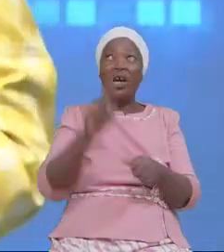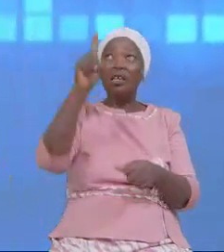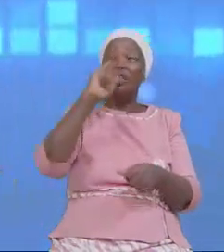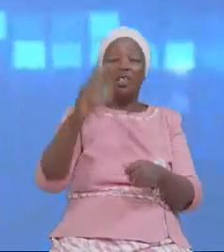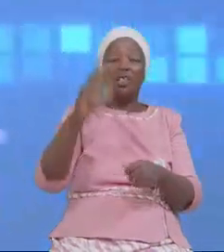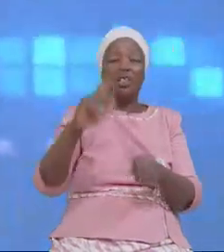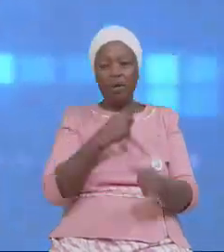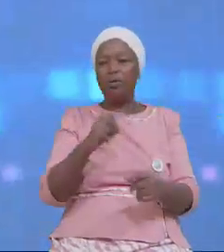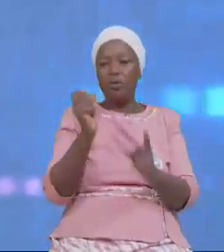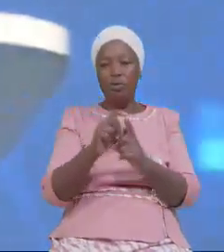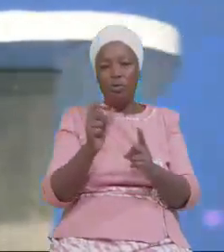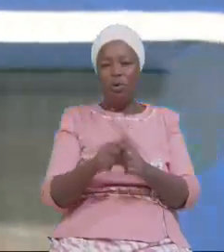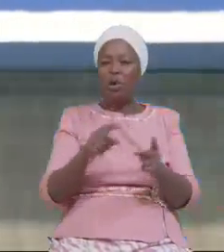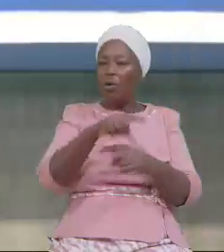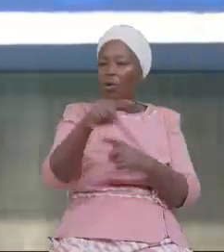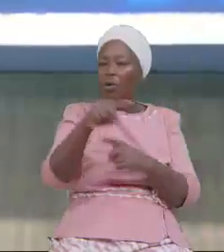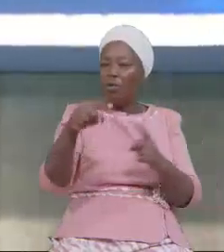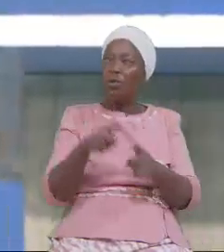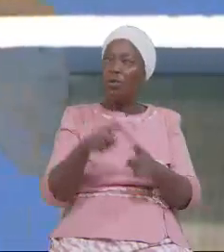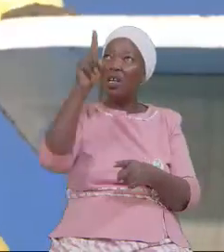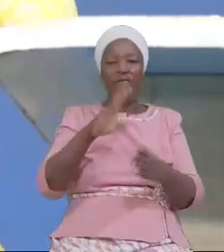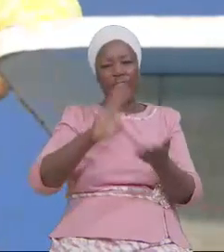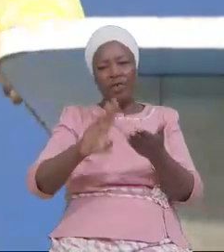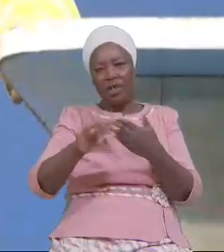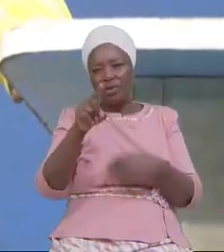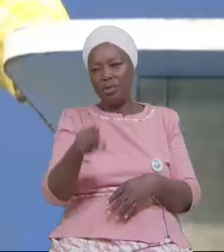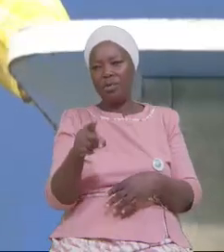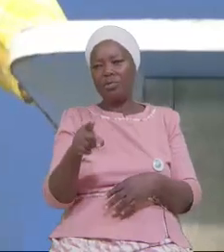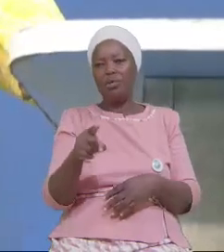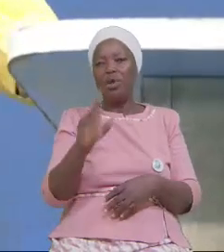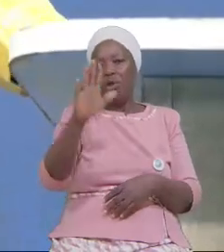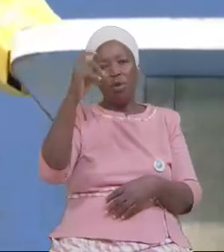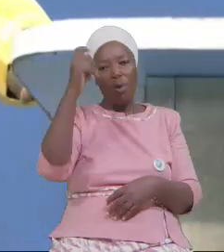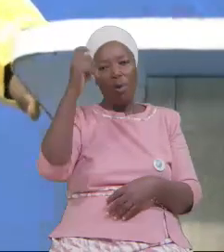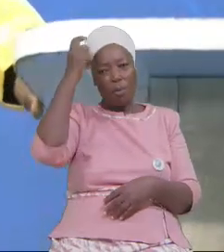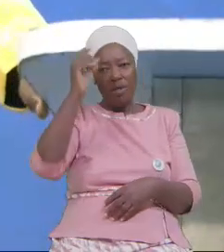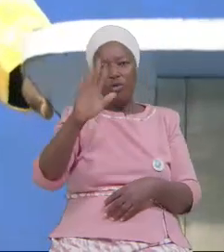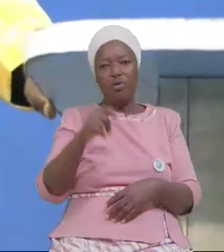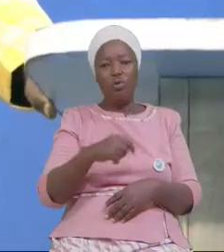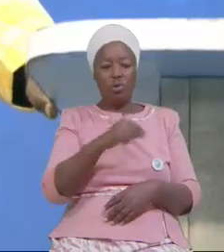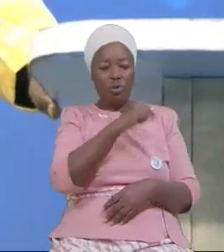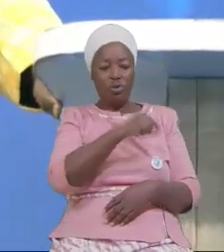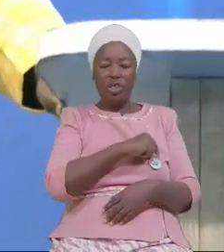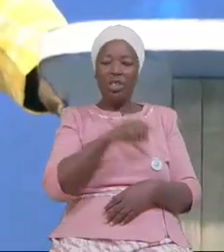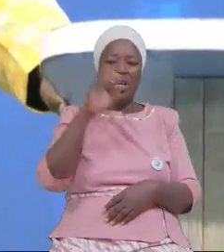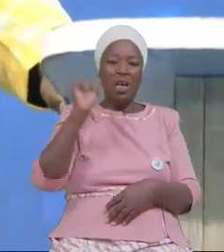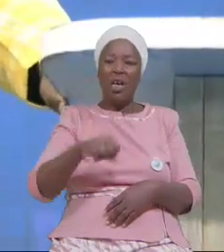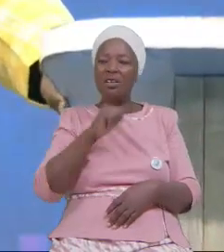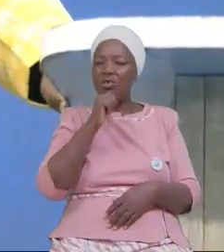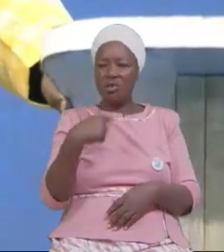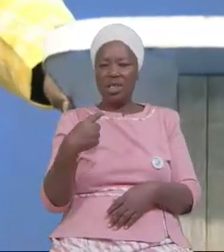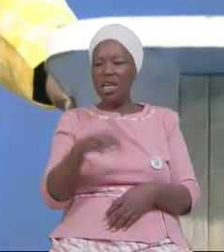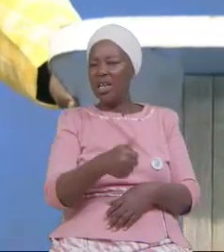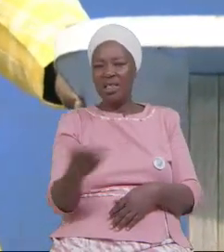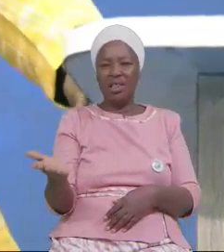word. When he forgives you, your mind, your conscience cannot say